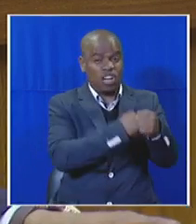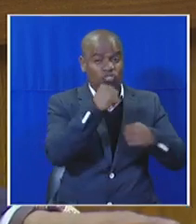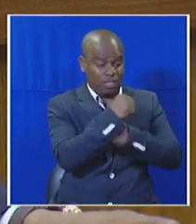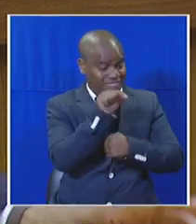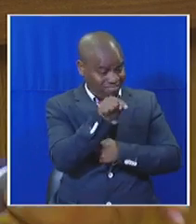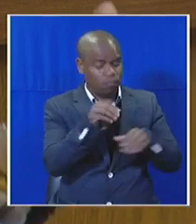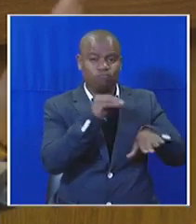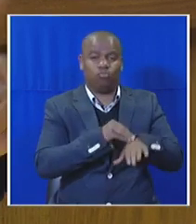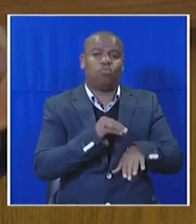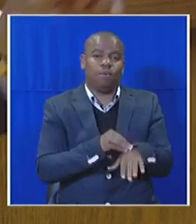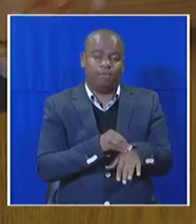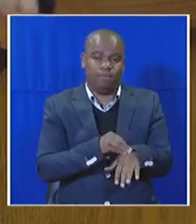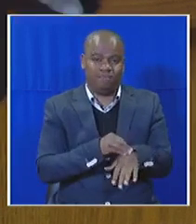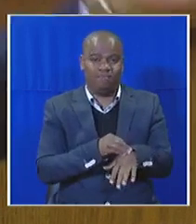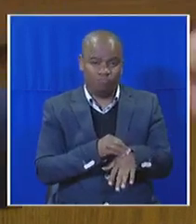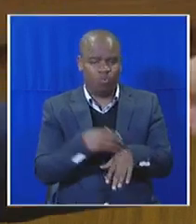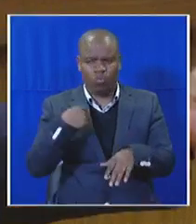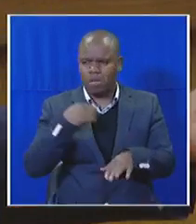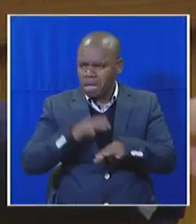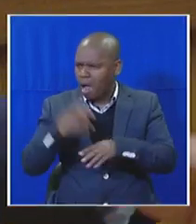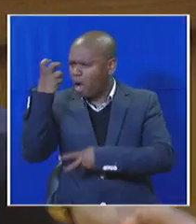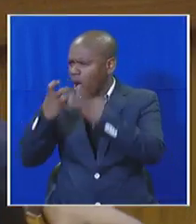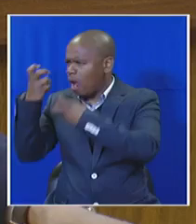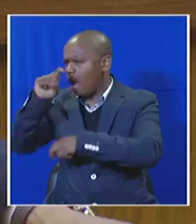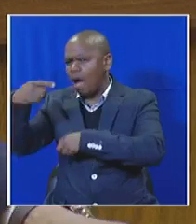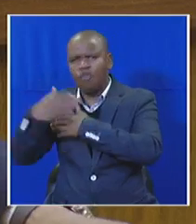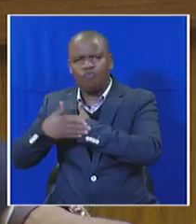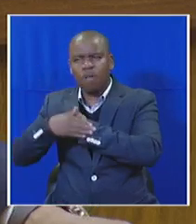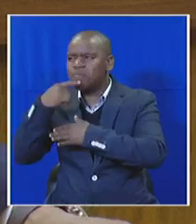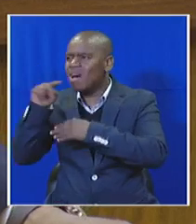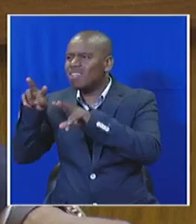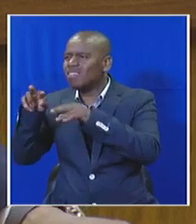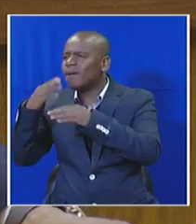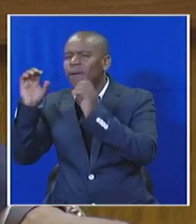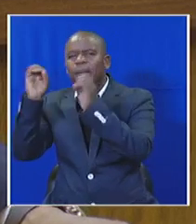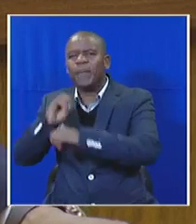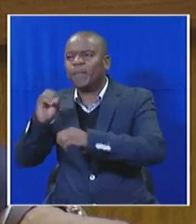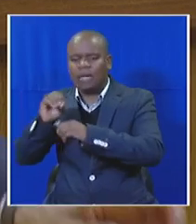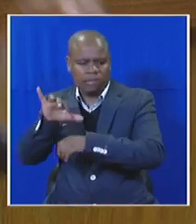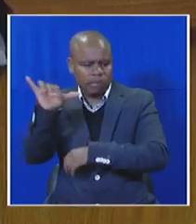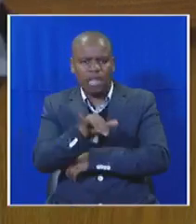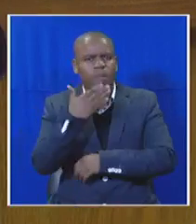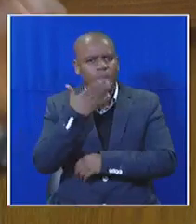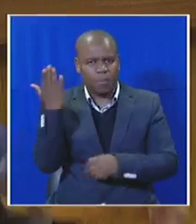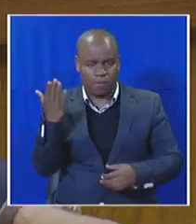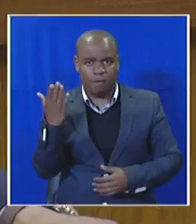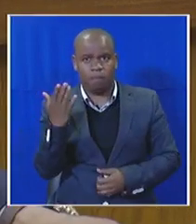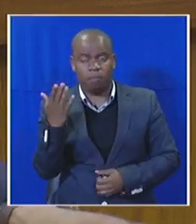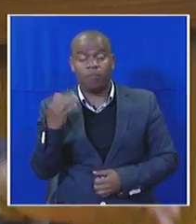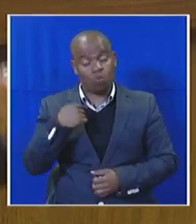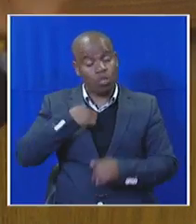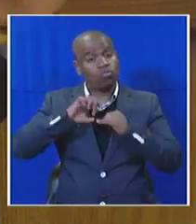problem. You can look for the problem elsewhere, but that's a problem. We are trying to deal with